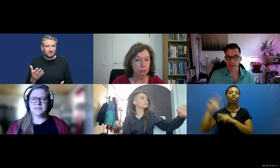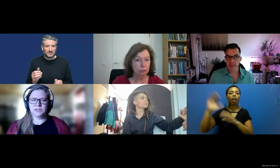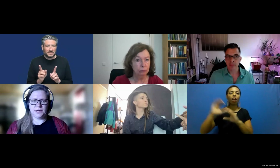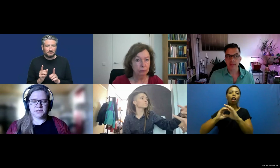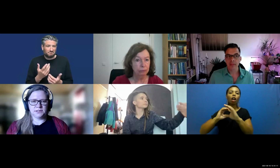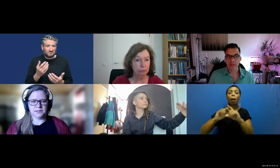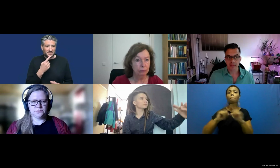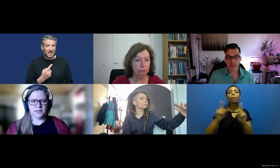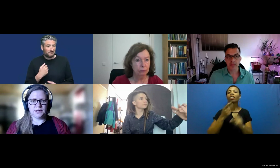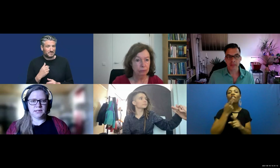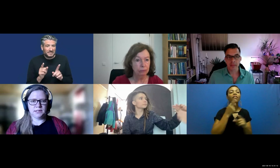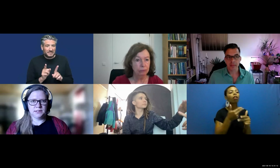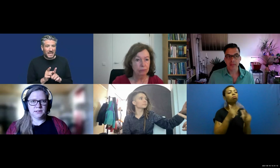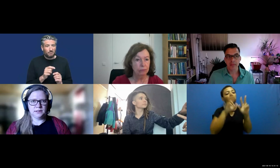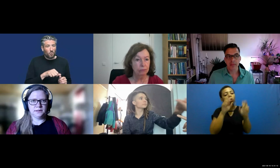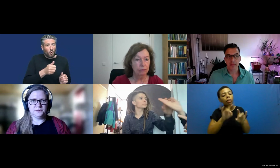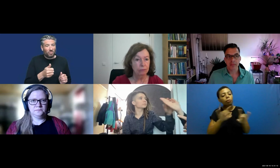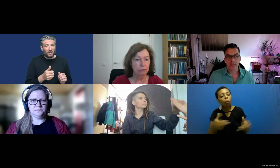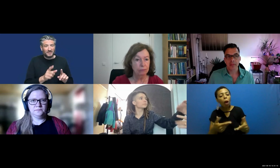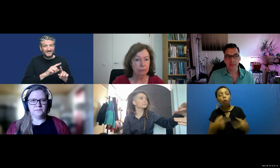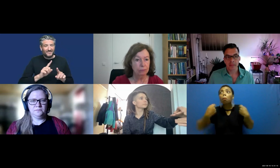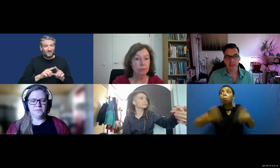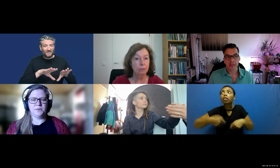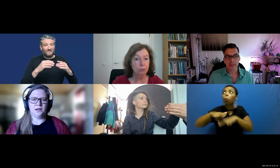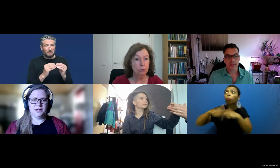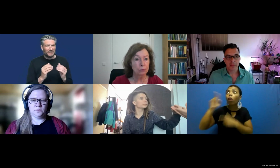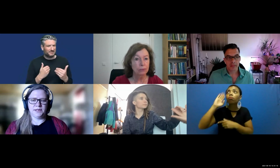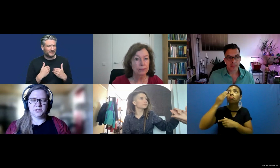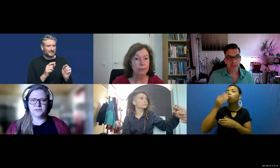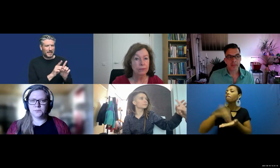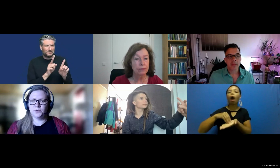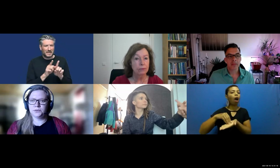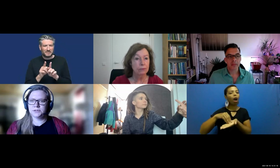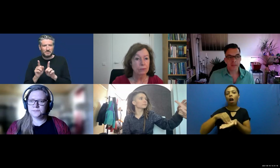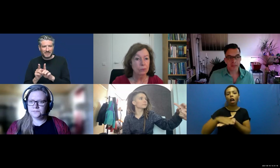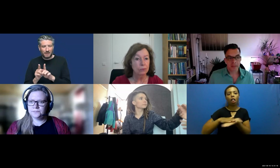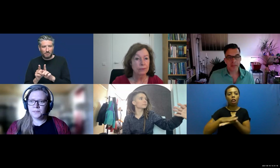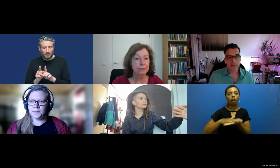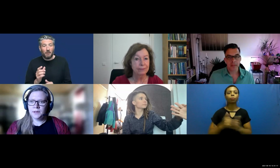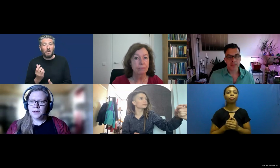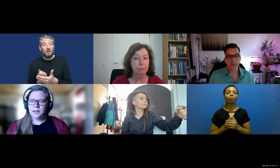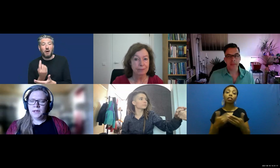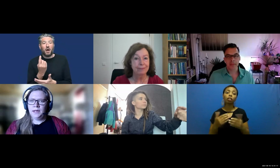some situations where they need maybe a little bit of support.